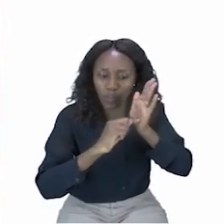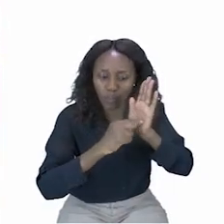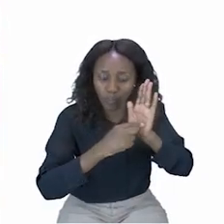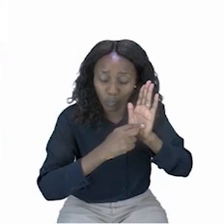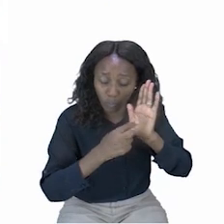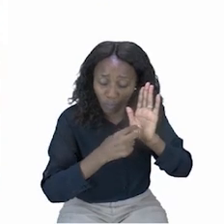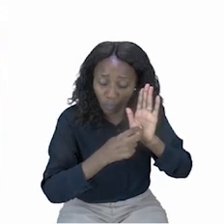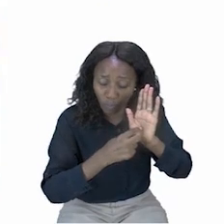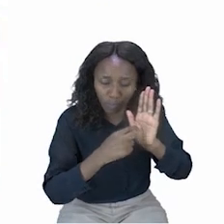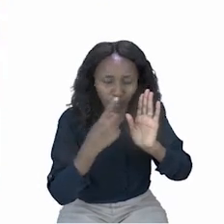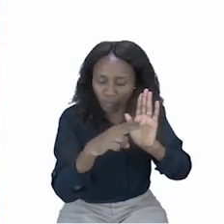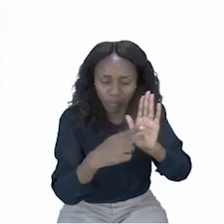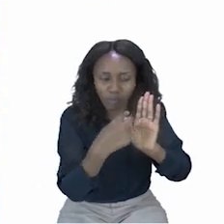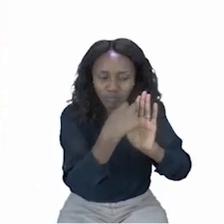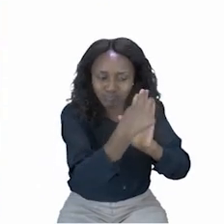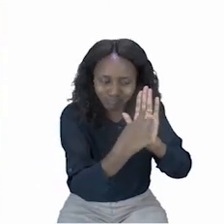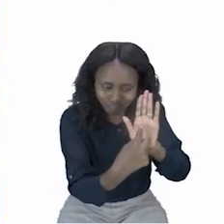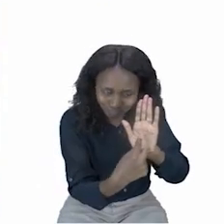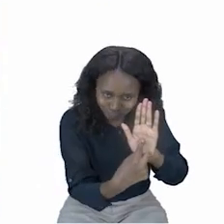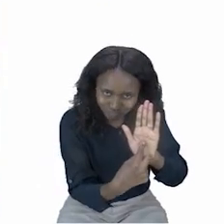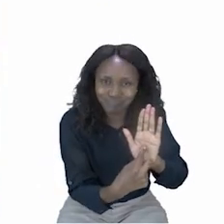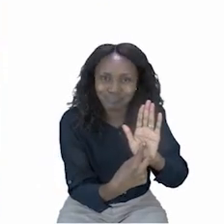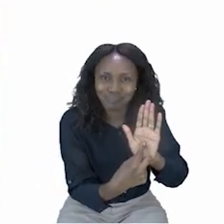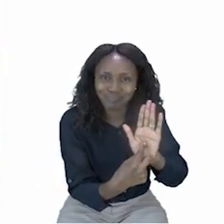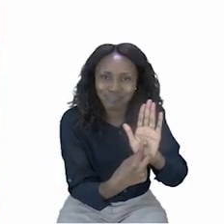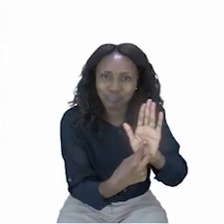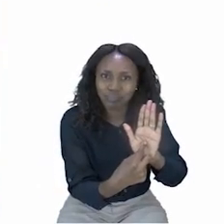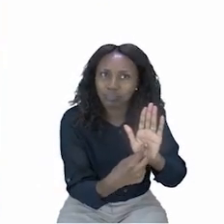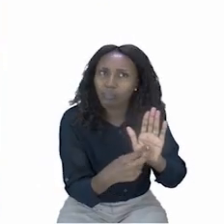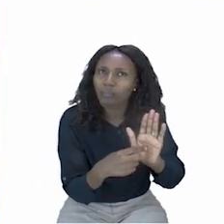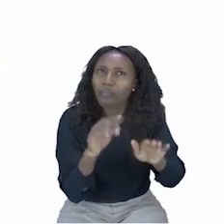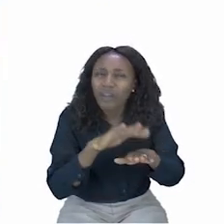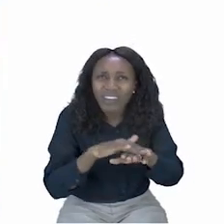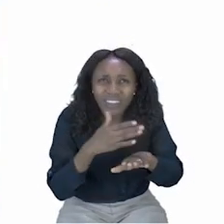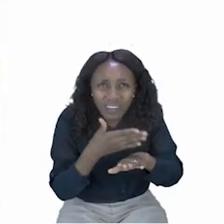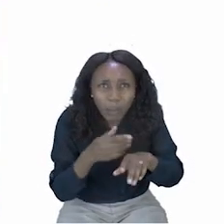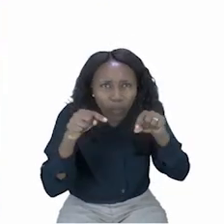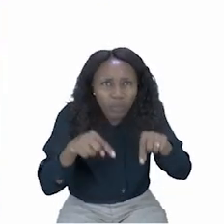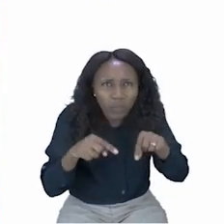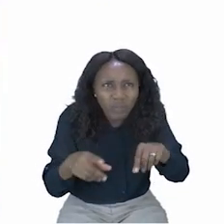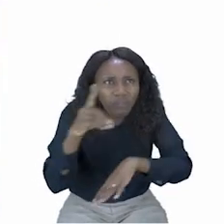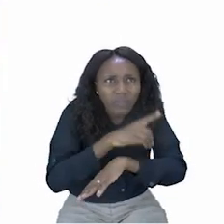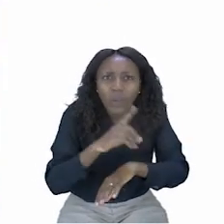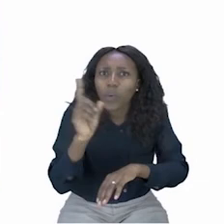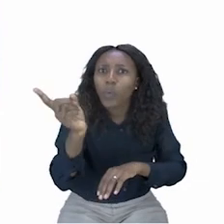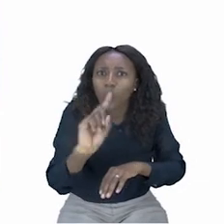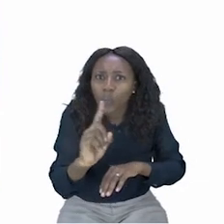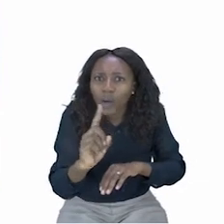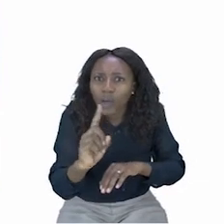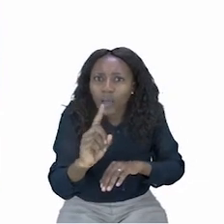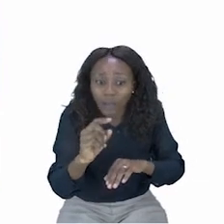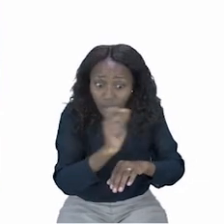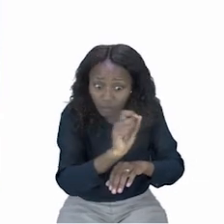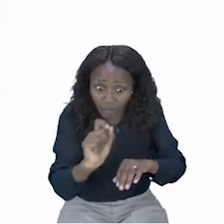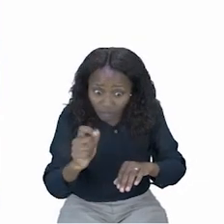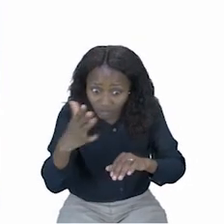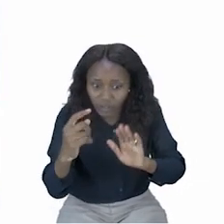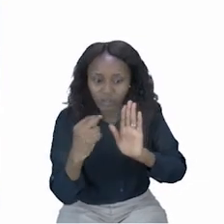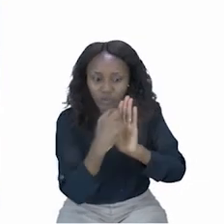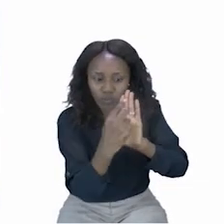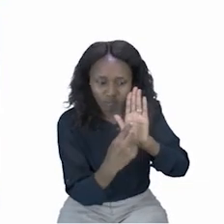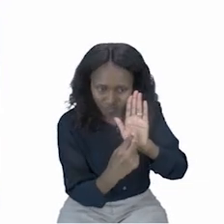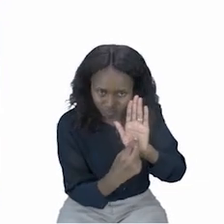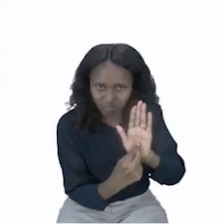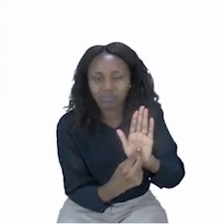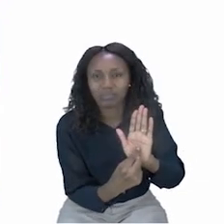mark. For example, what day is it today? we would put a question mark.